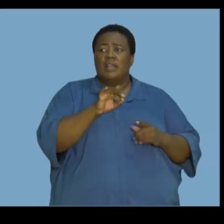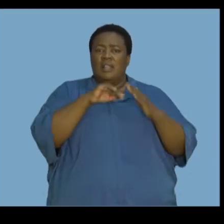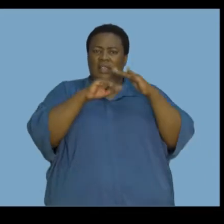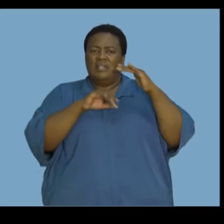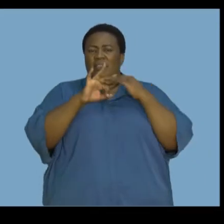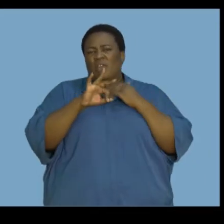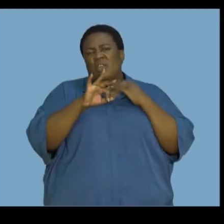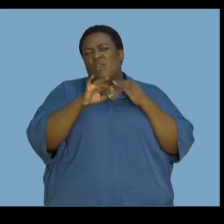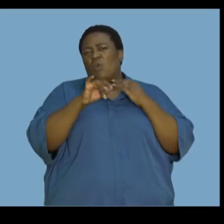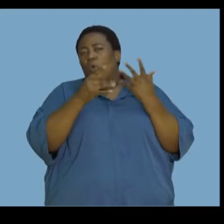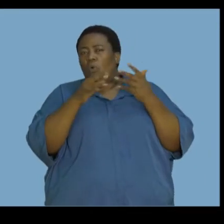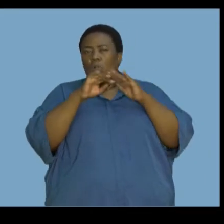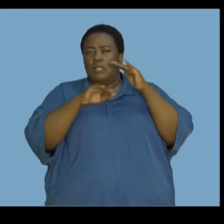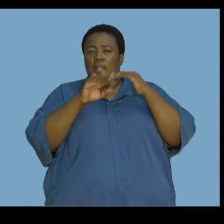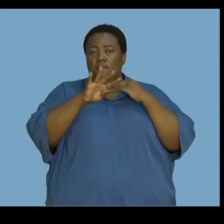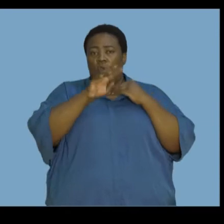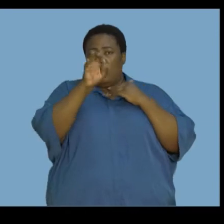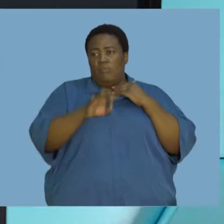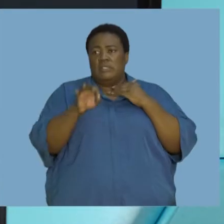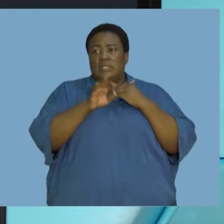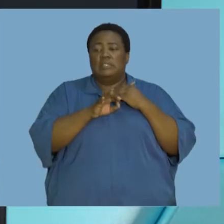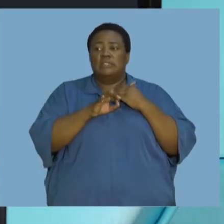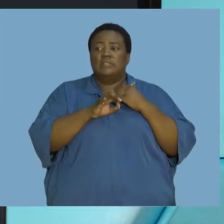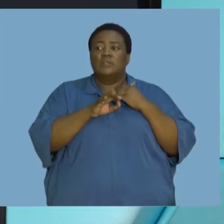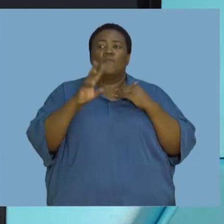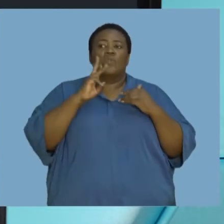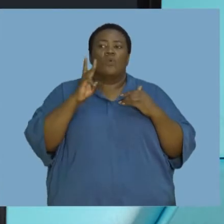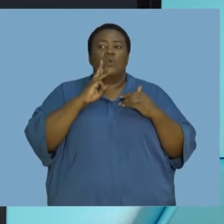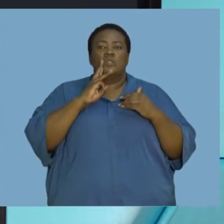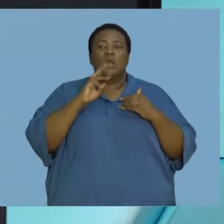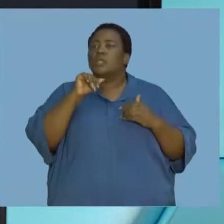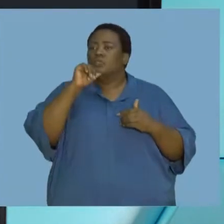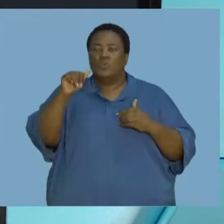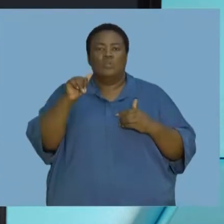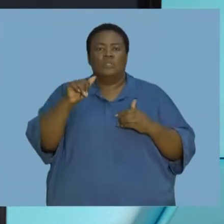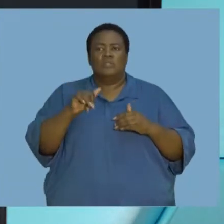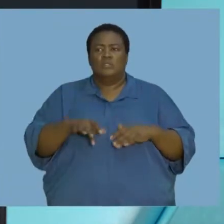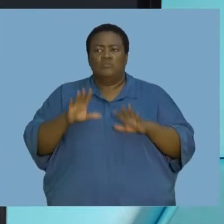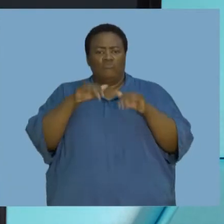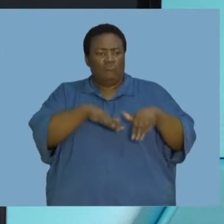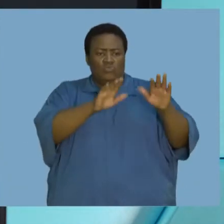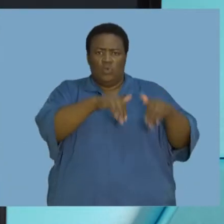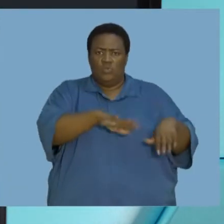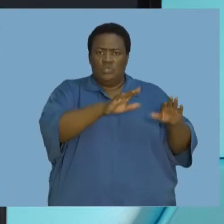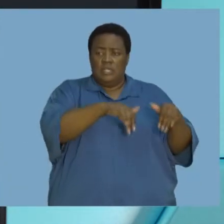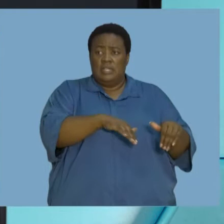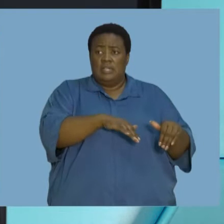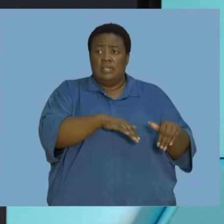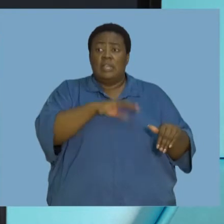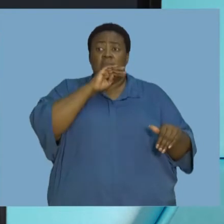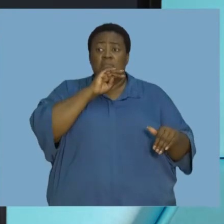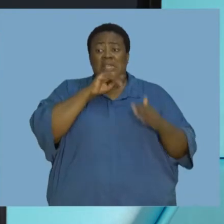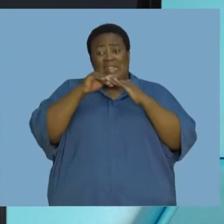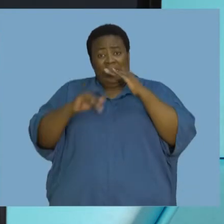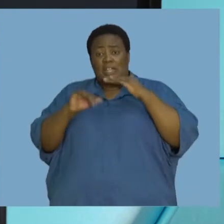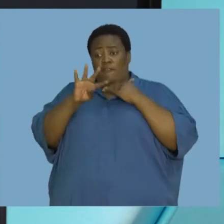3%, it's probably less than 4% of the water that is not in the oceans. So it means that it's